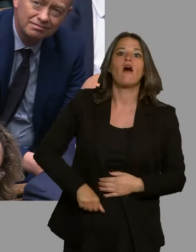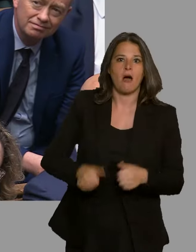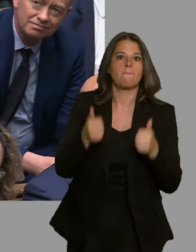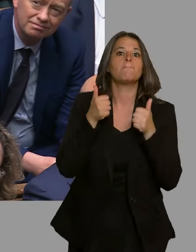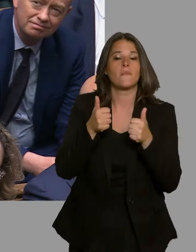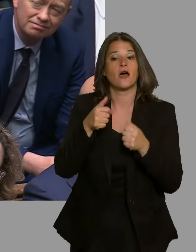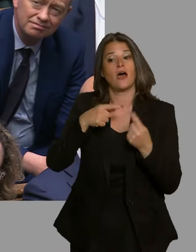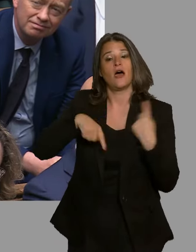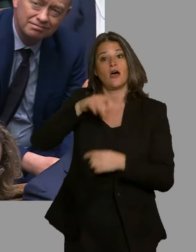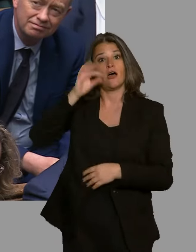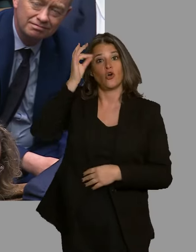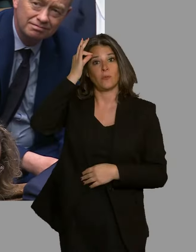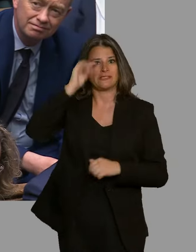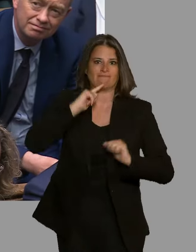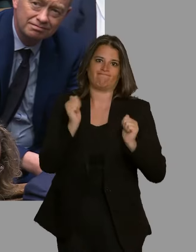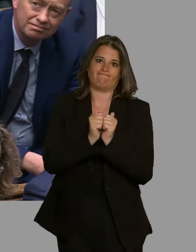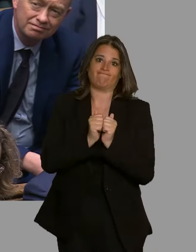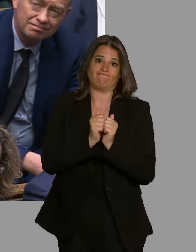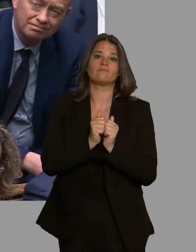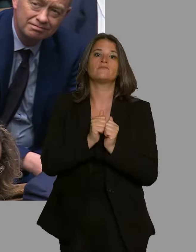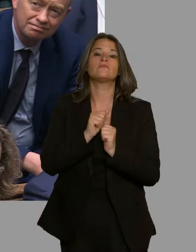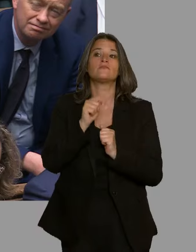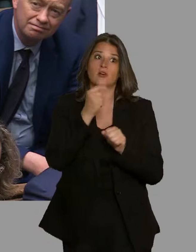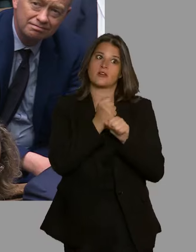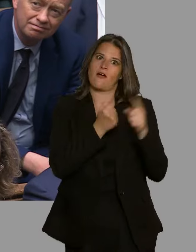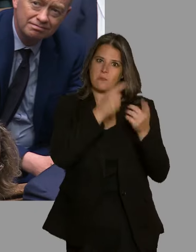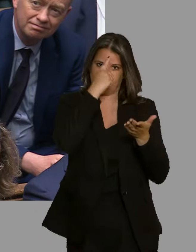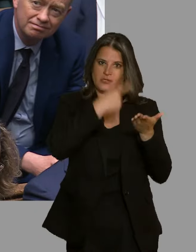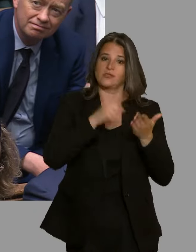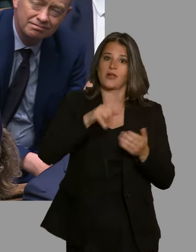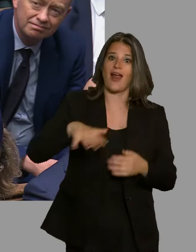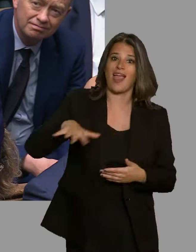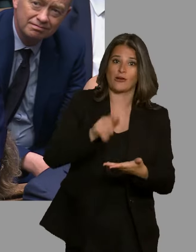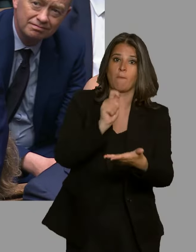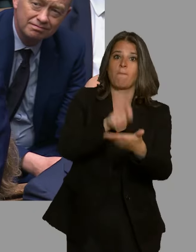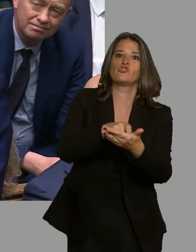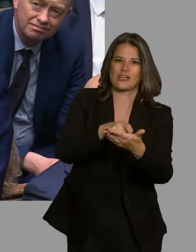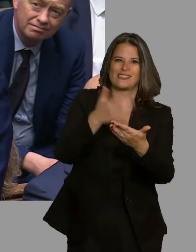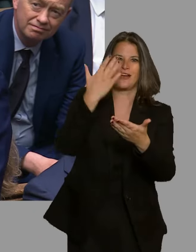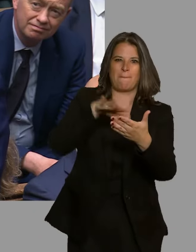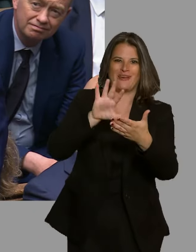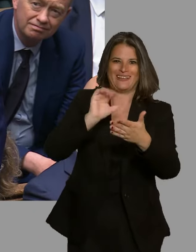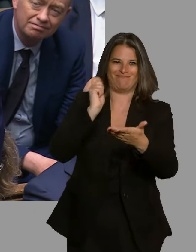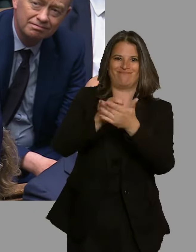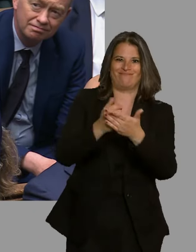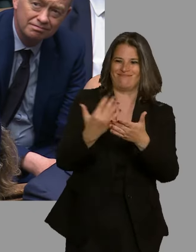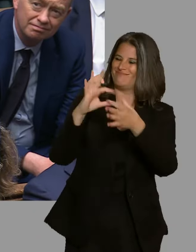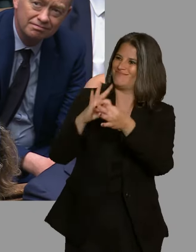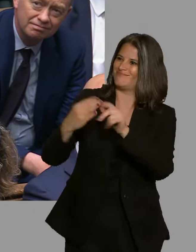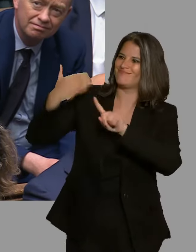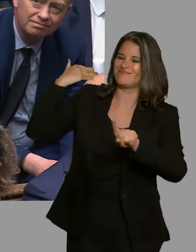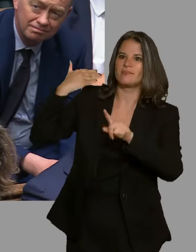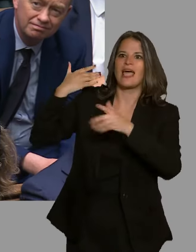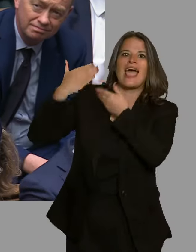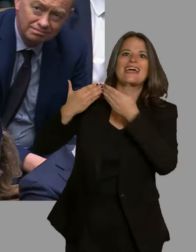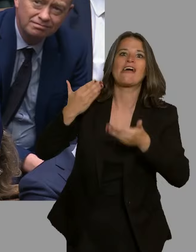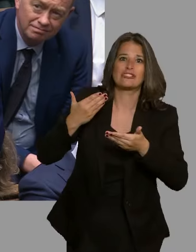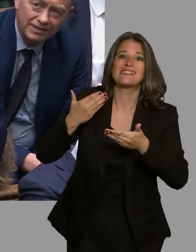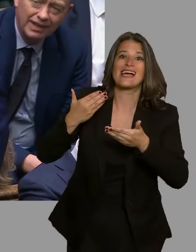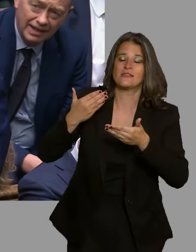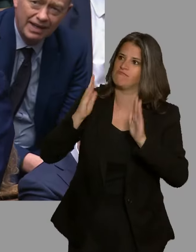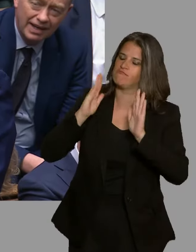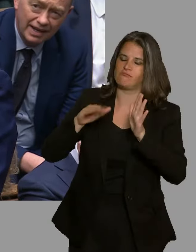we took the unanimous view that the Government's current proposals for inheritance tax reform will catch too many family farms who